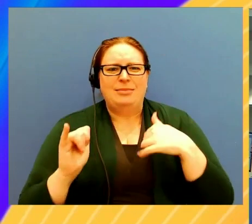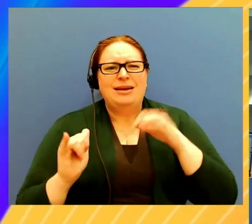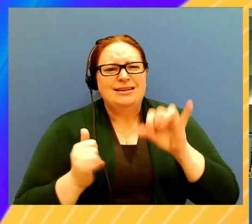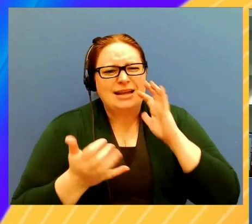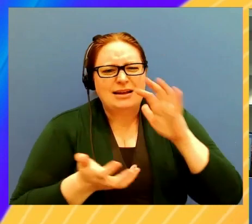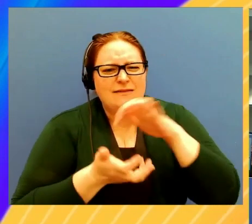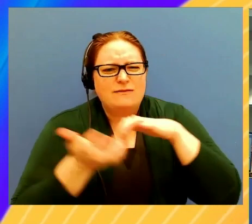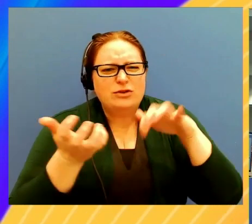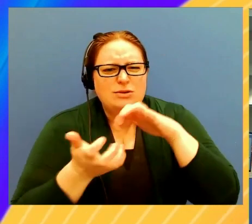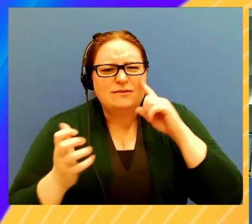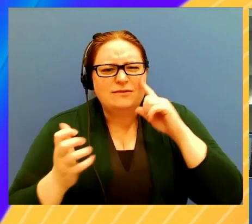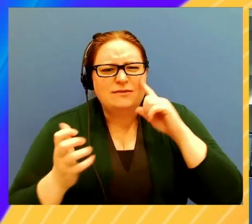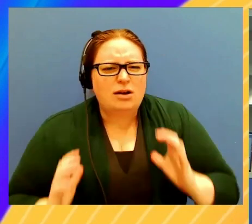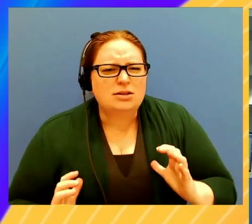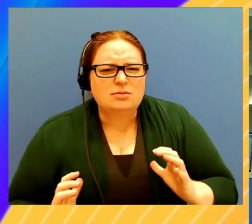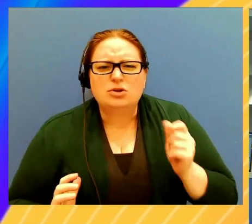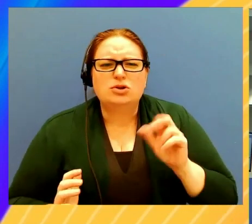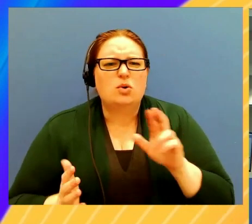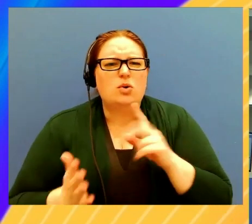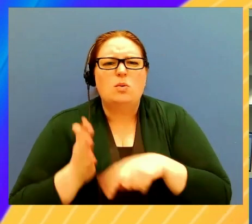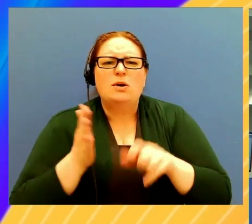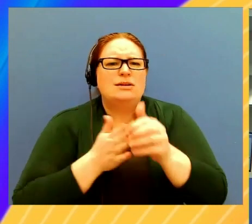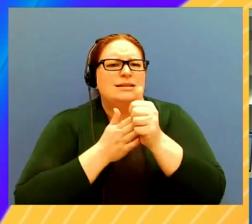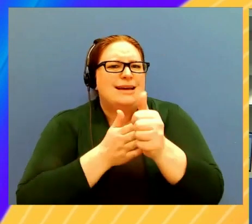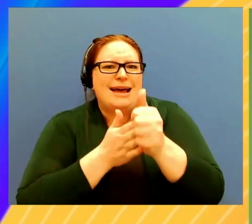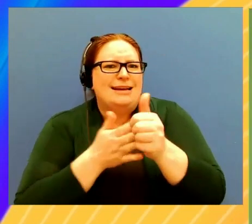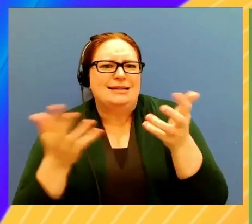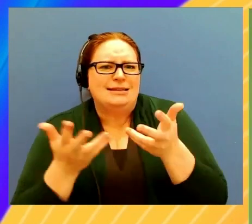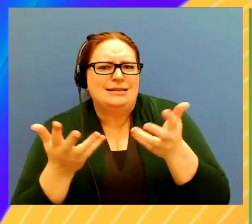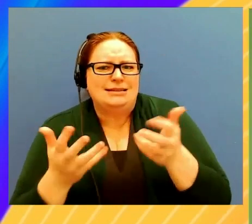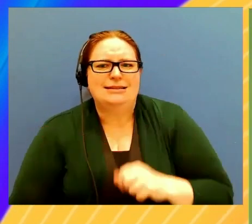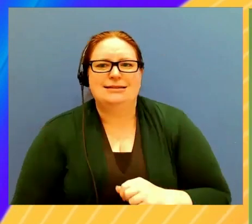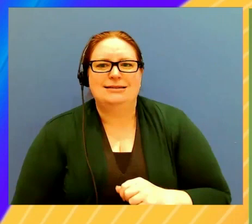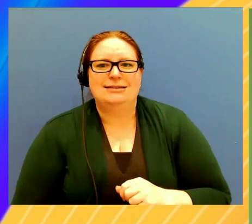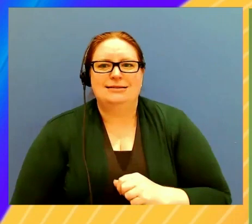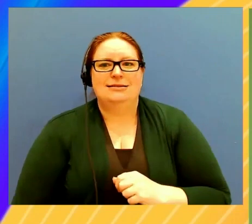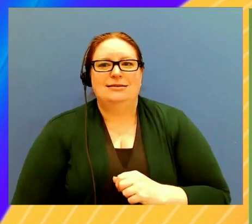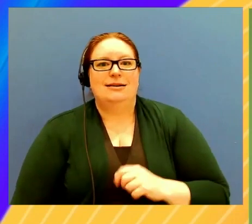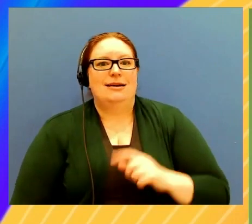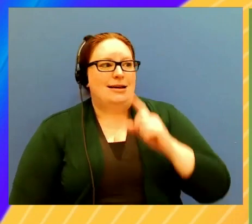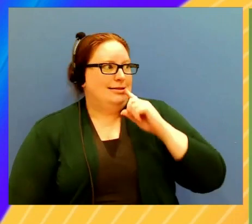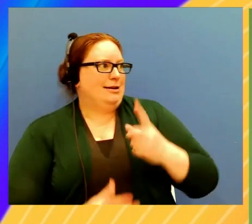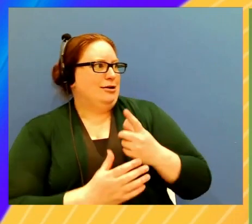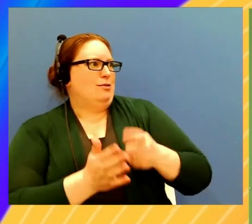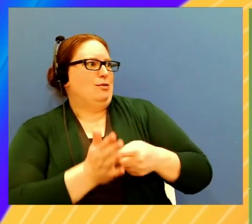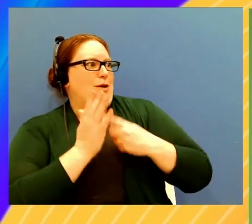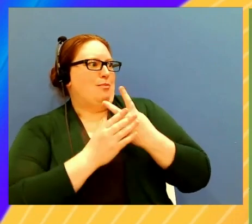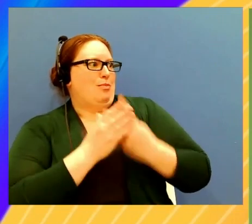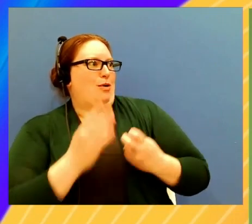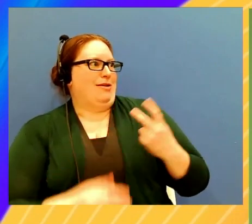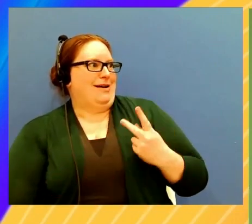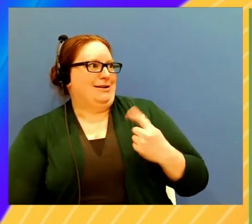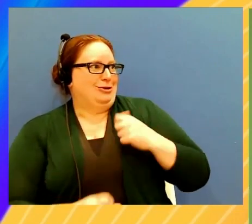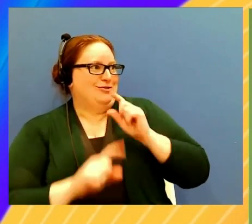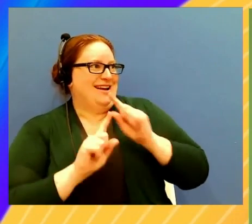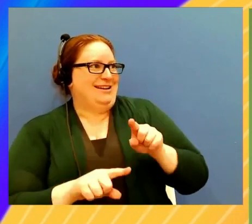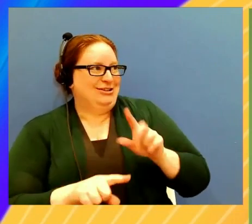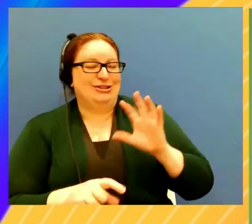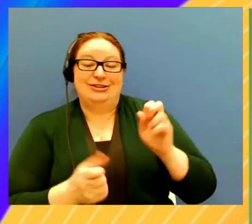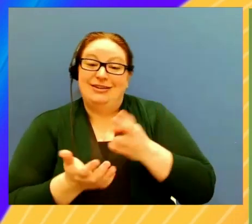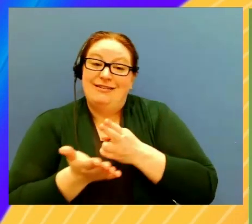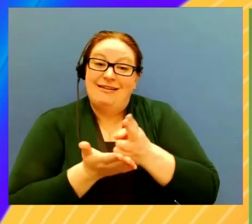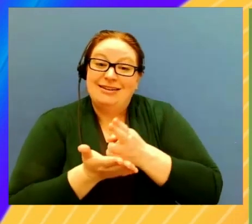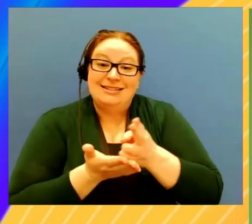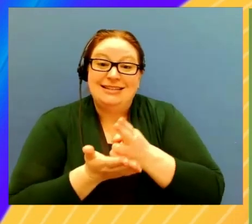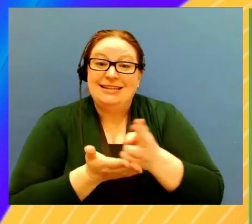or what's the guidance here? I think it's going to take both of us to answer on this one. But honestly, they're